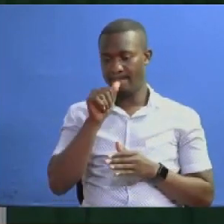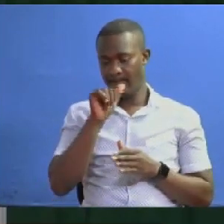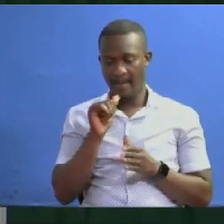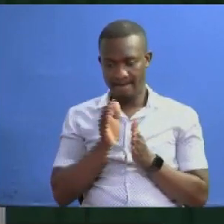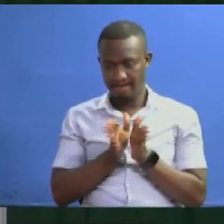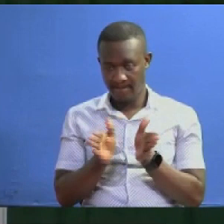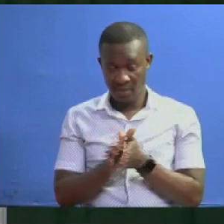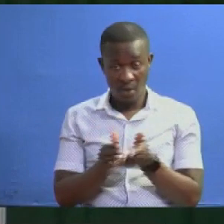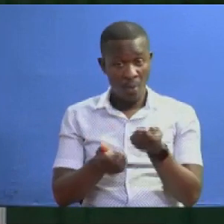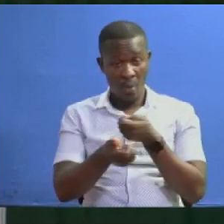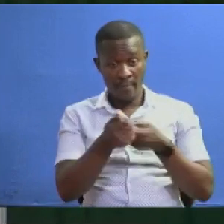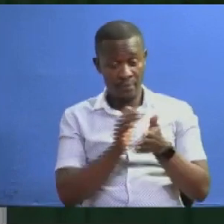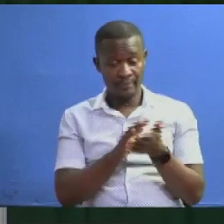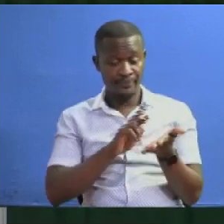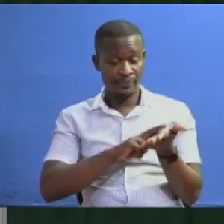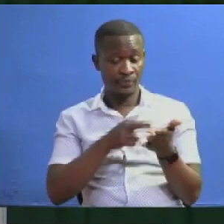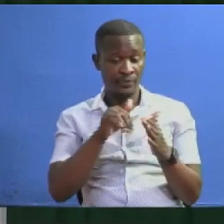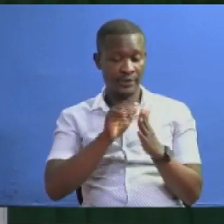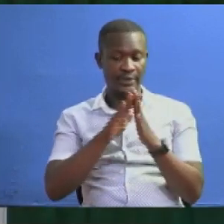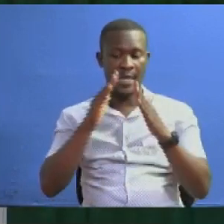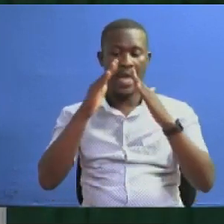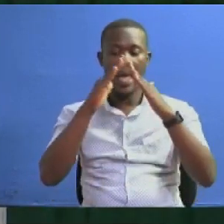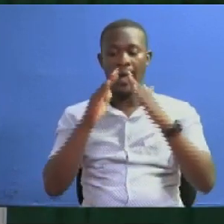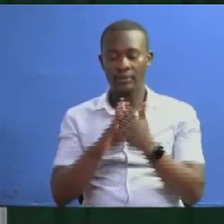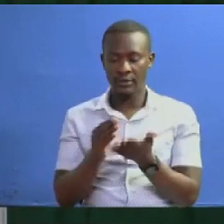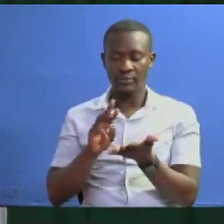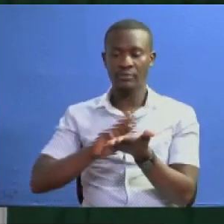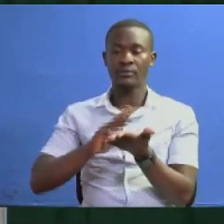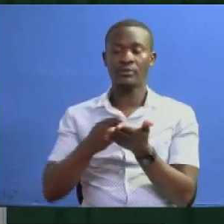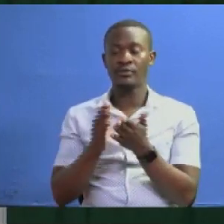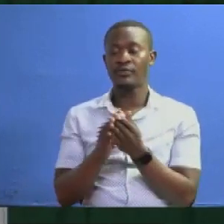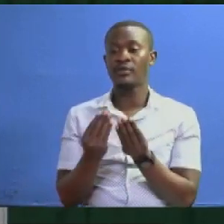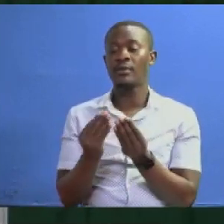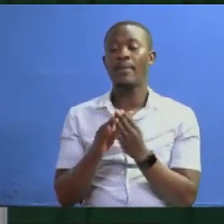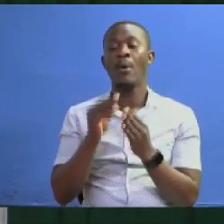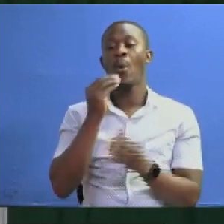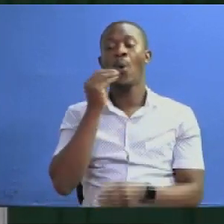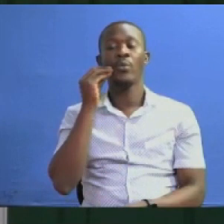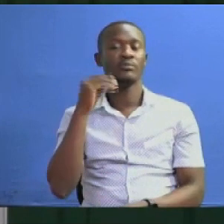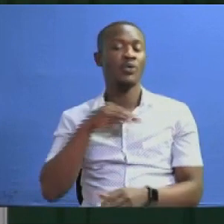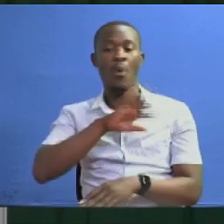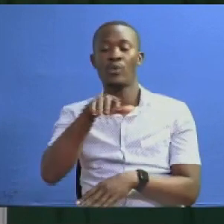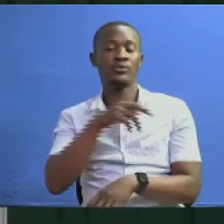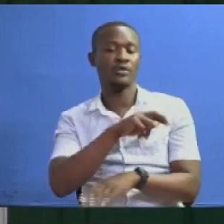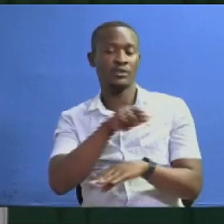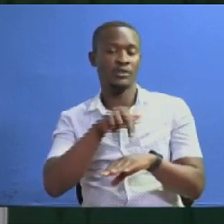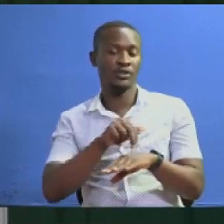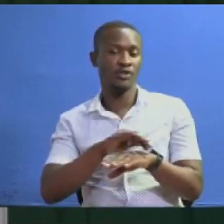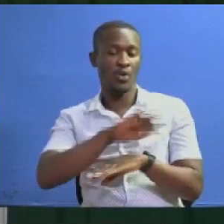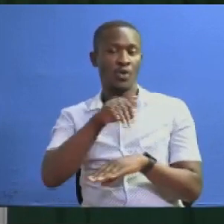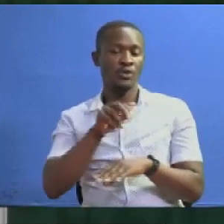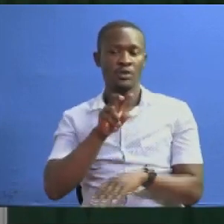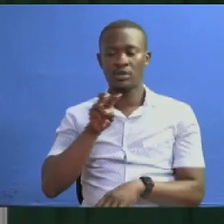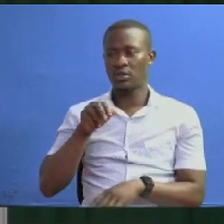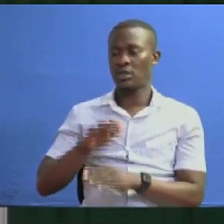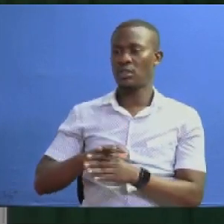are pooling resources in the housing fund for affordable homes across the nation. This has been factored in the finance